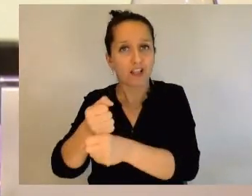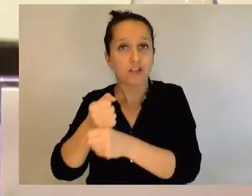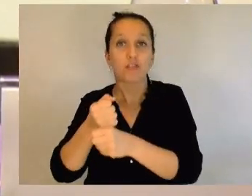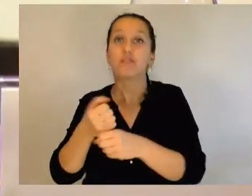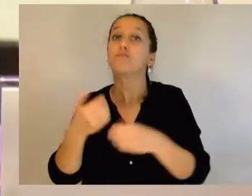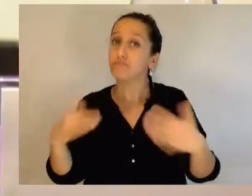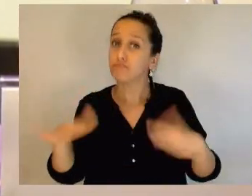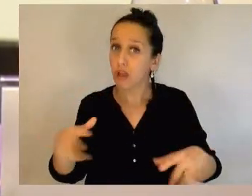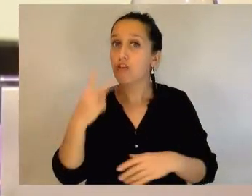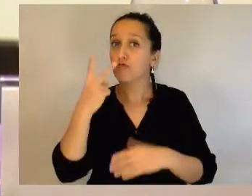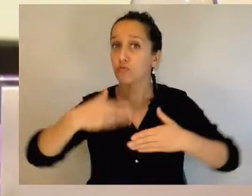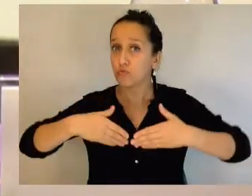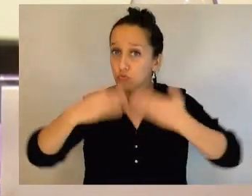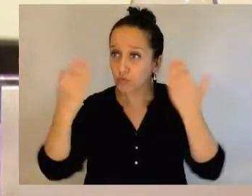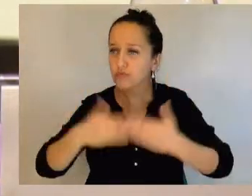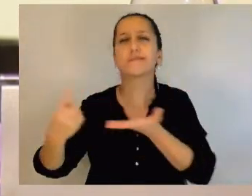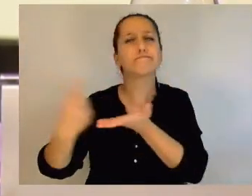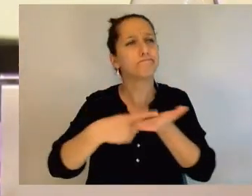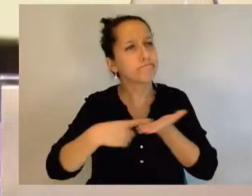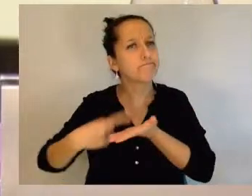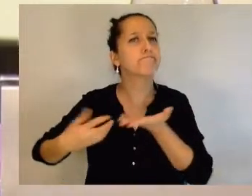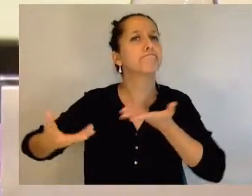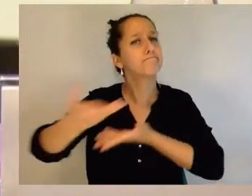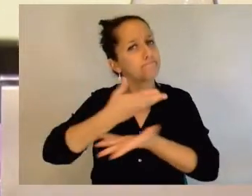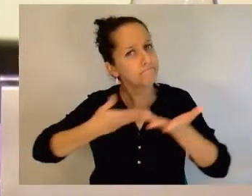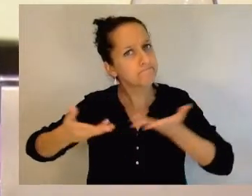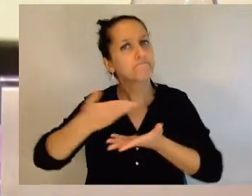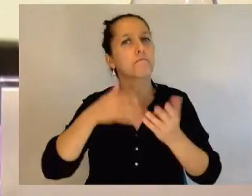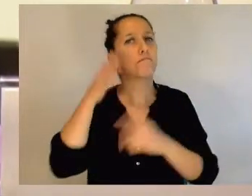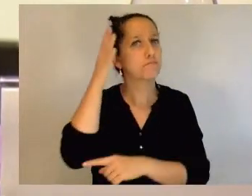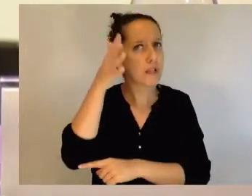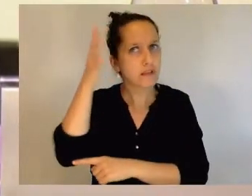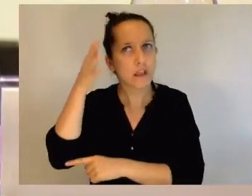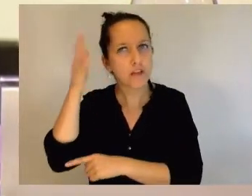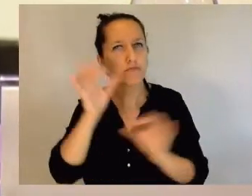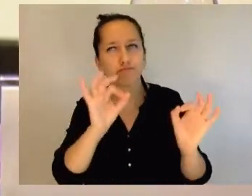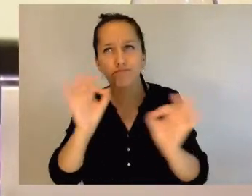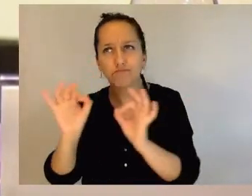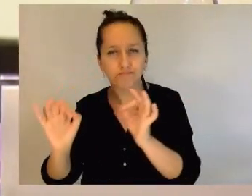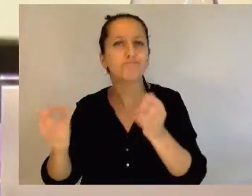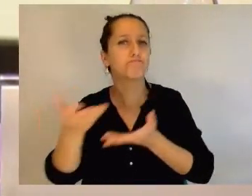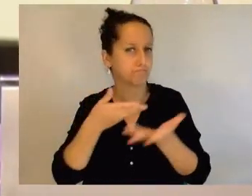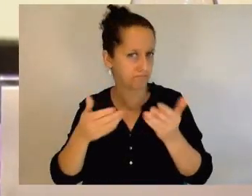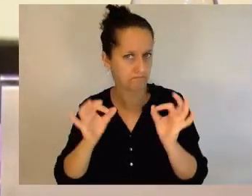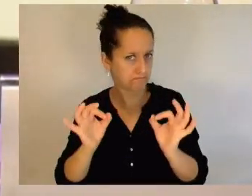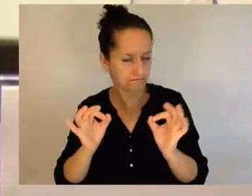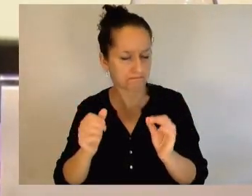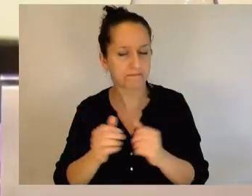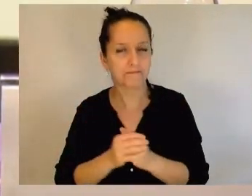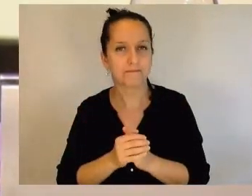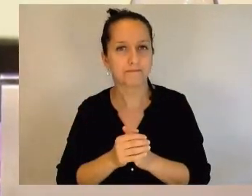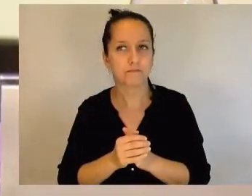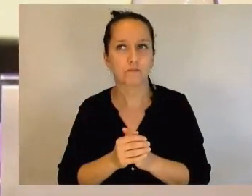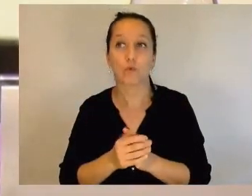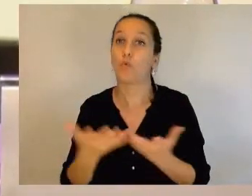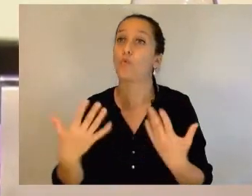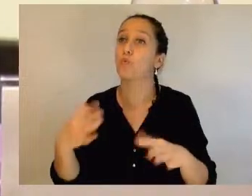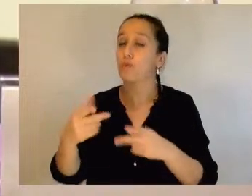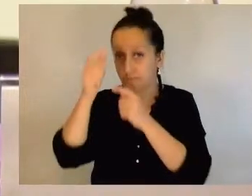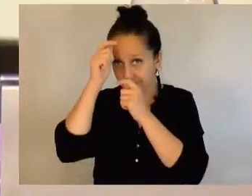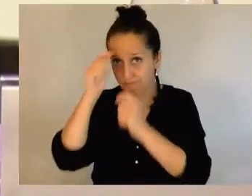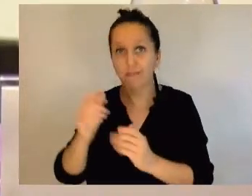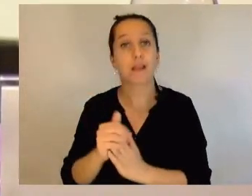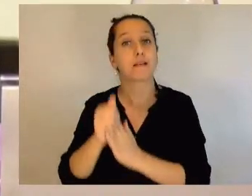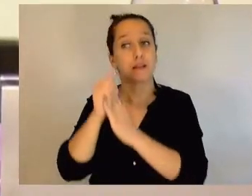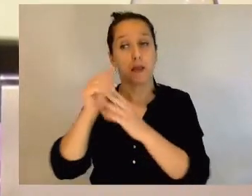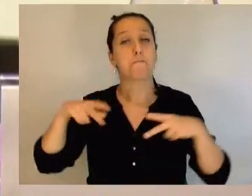This is the end of 2 days of interesting debates, presentations, and rich exchanges. First of all, I would like to recognize the